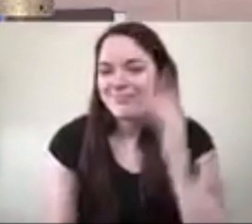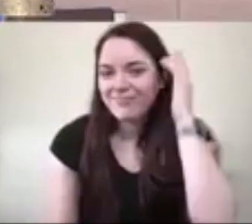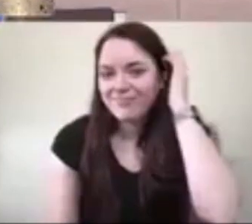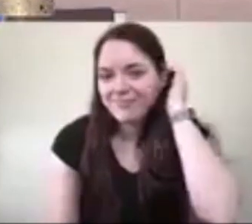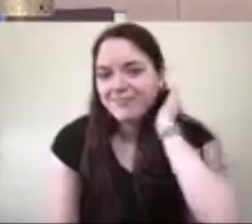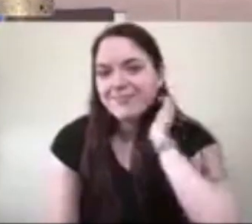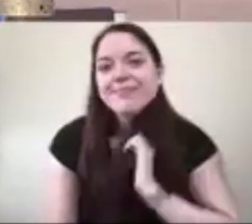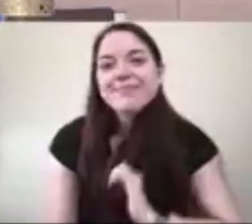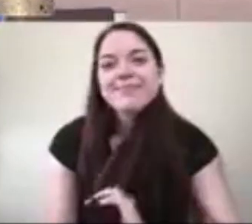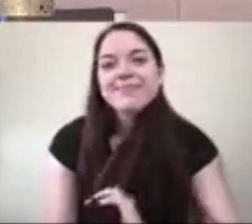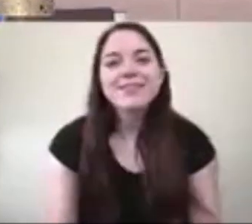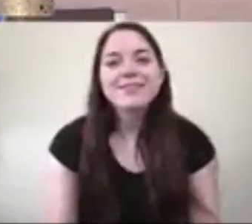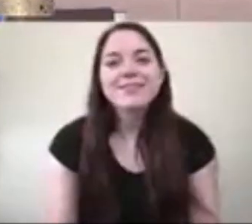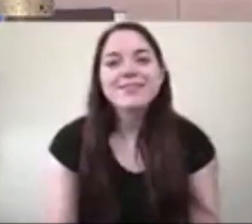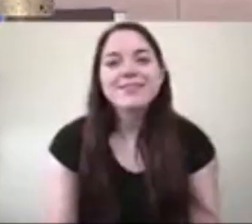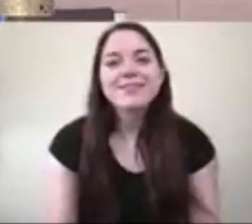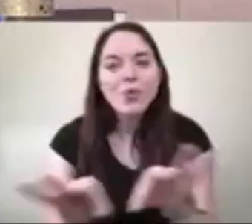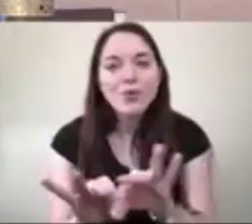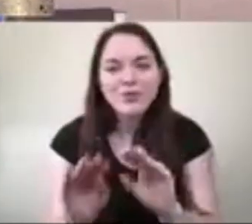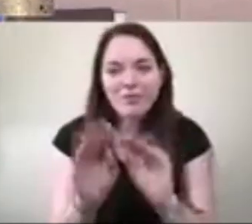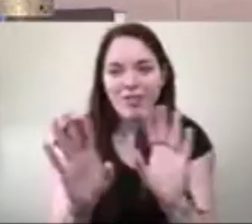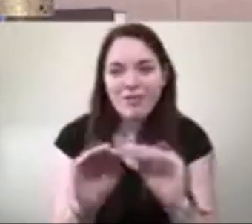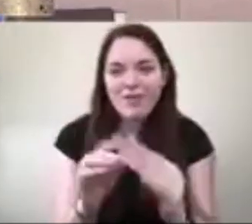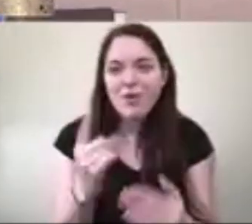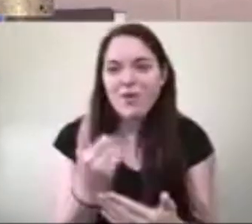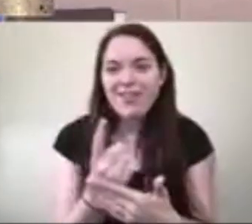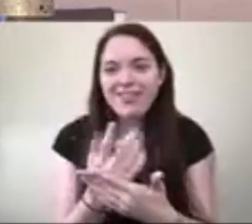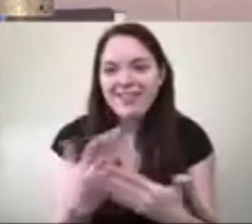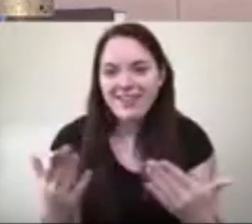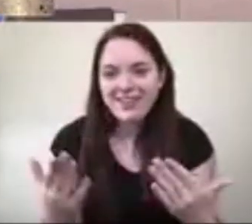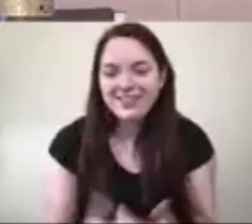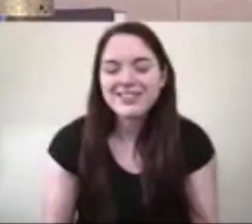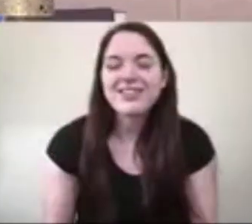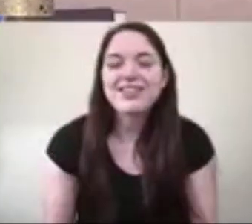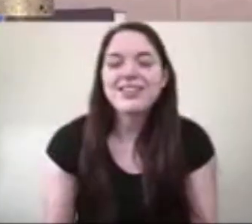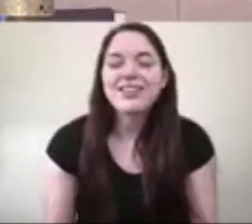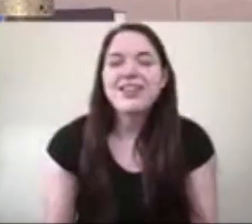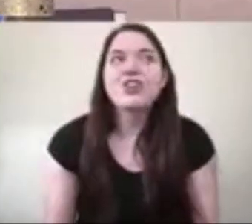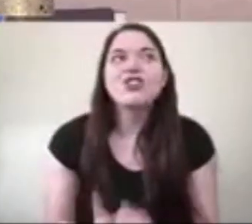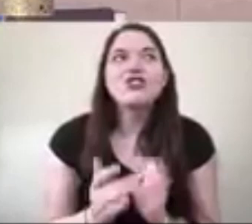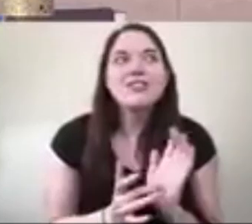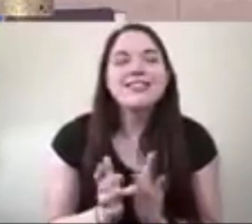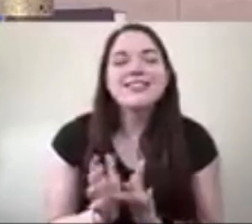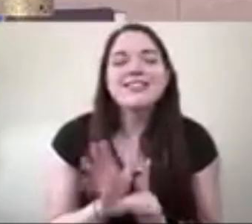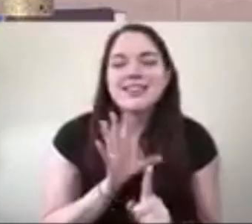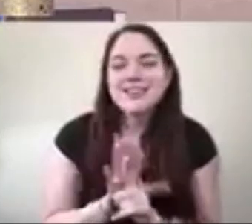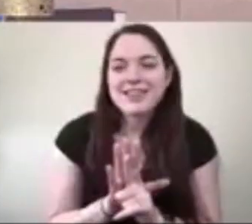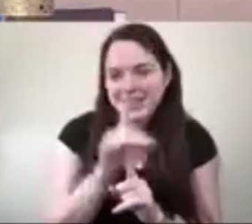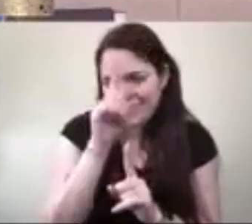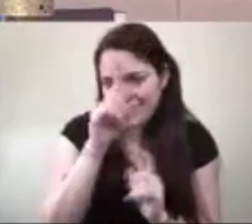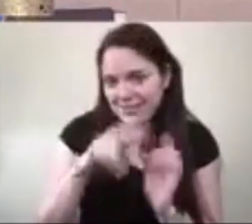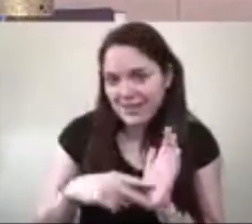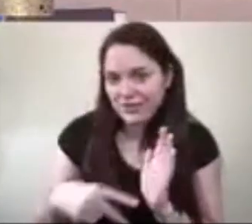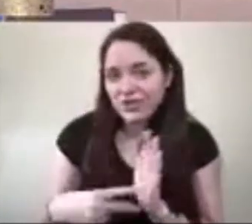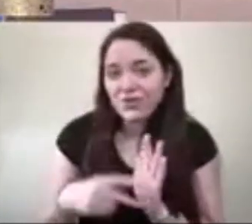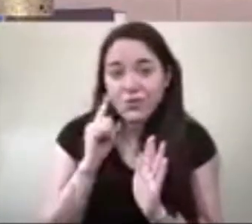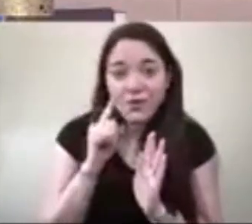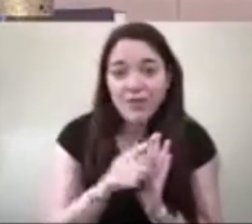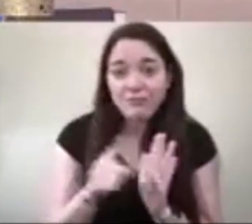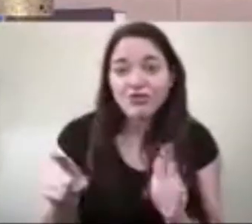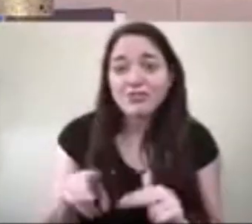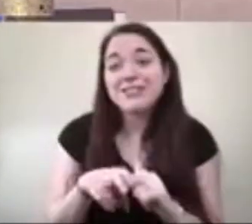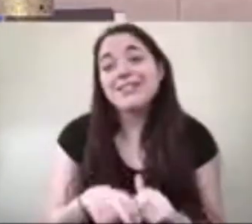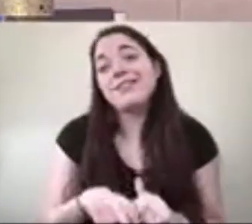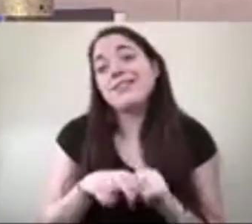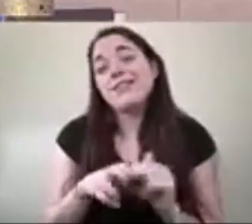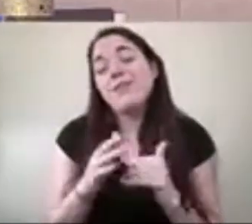in this week's scripture. It's not Jesus' intention for them to be just sitting around comfortable